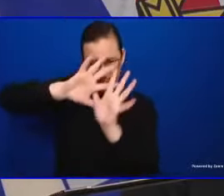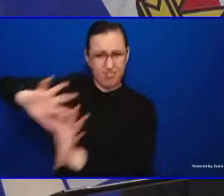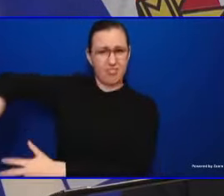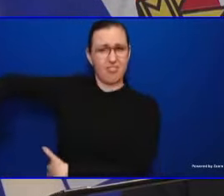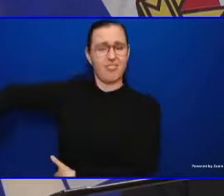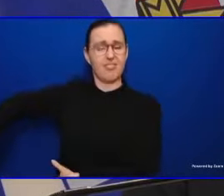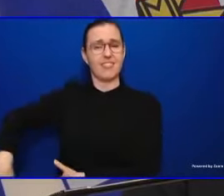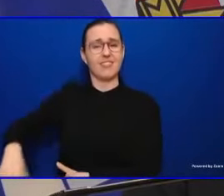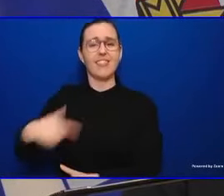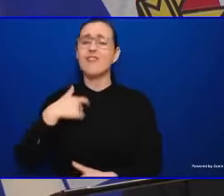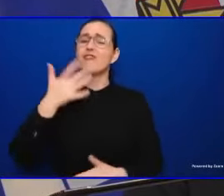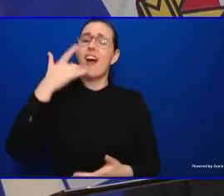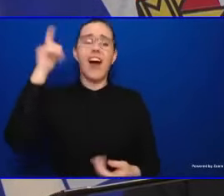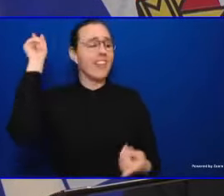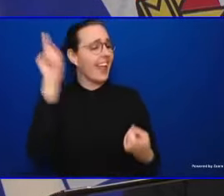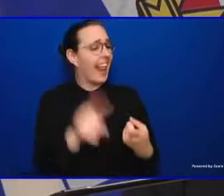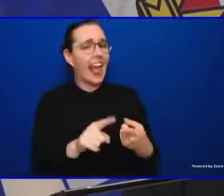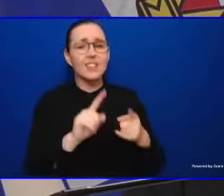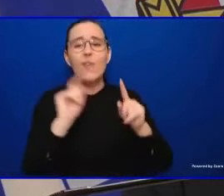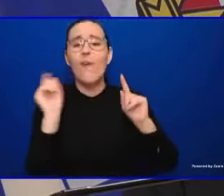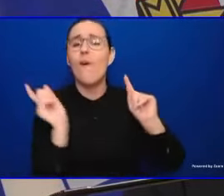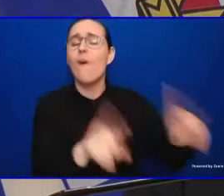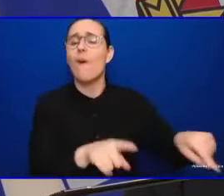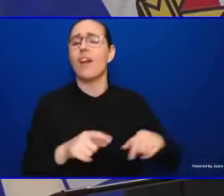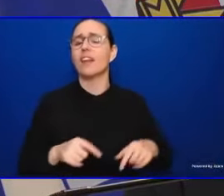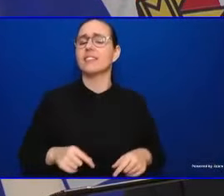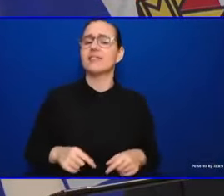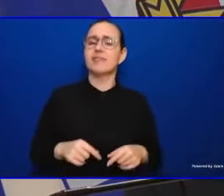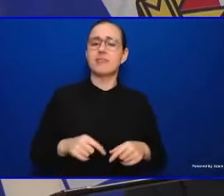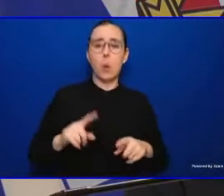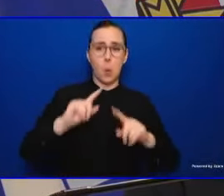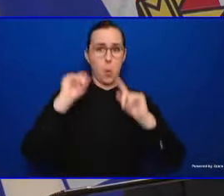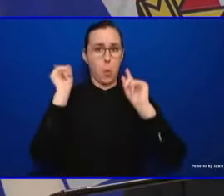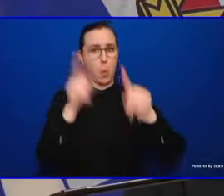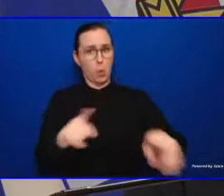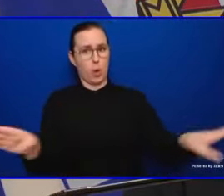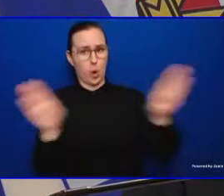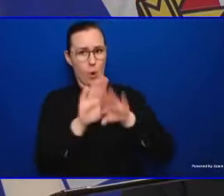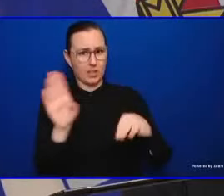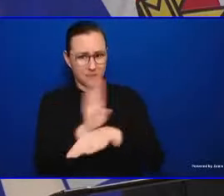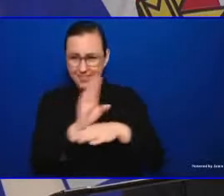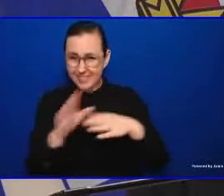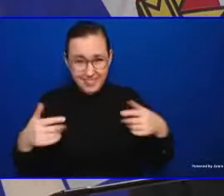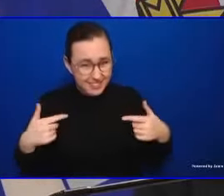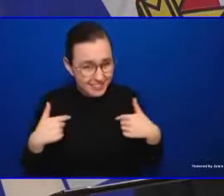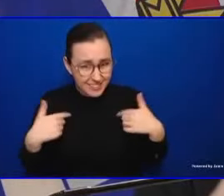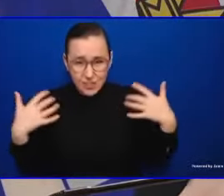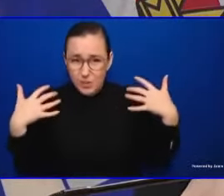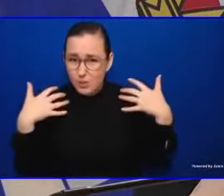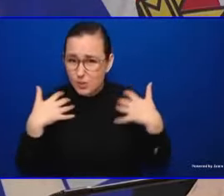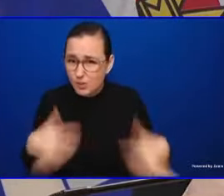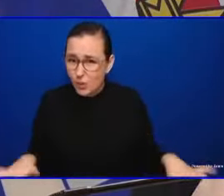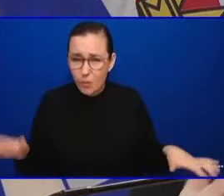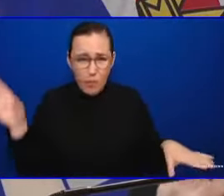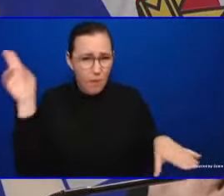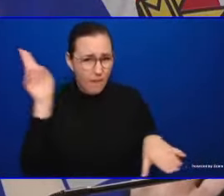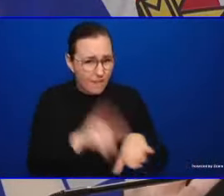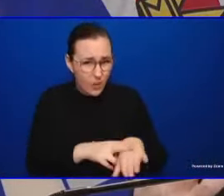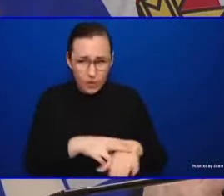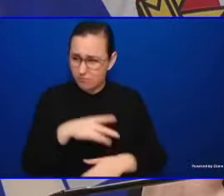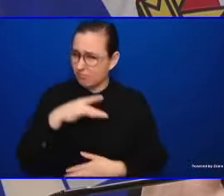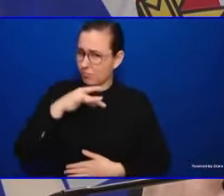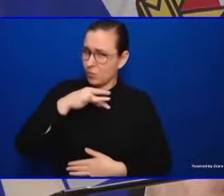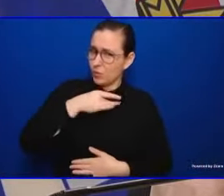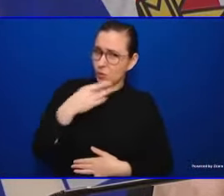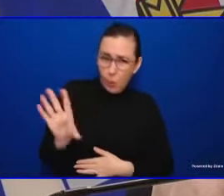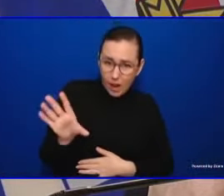closing businesses down are things that I don't want to do, and I absolutely don't want to do. But we do take them very